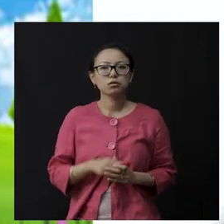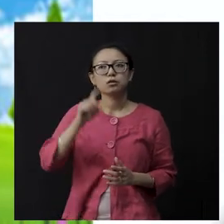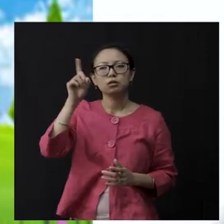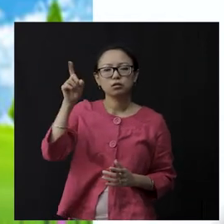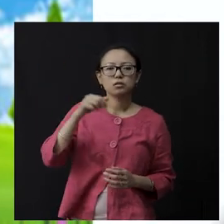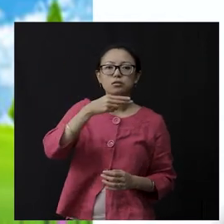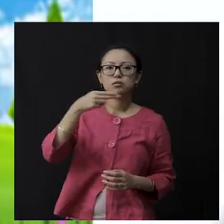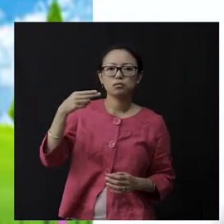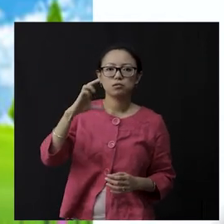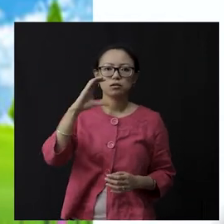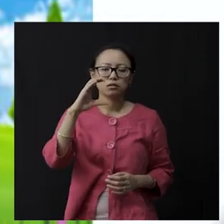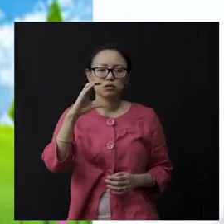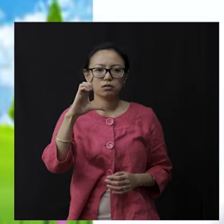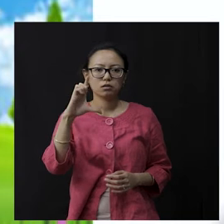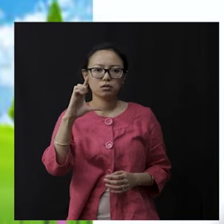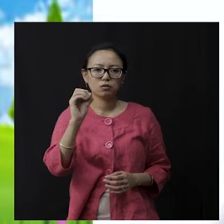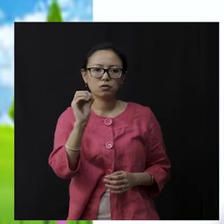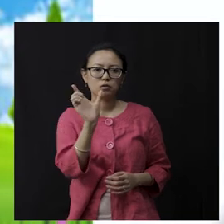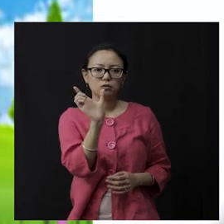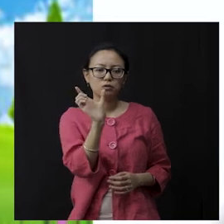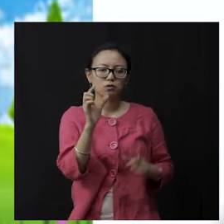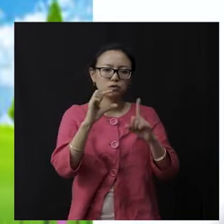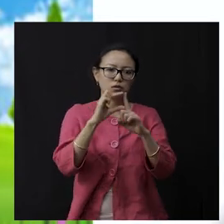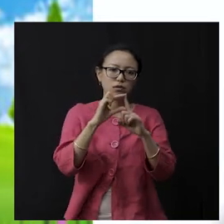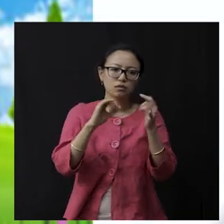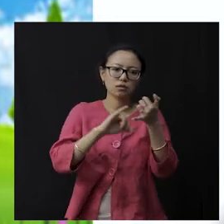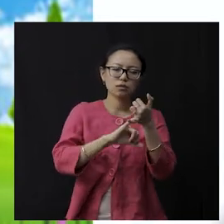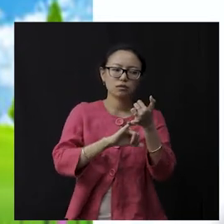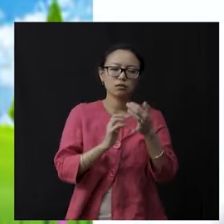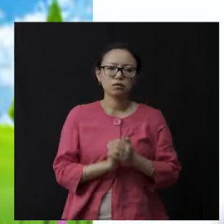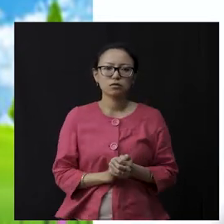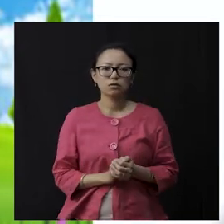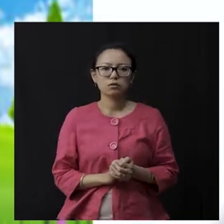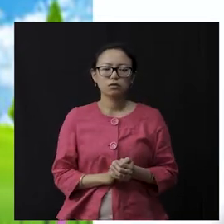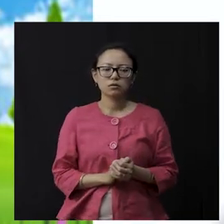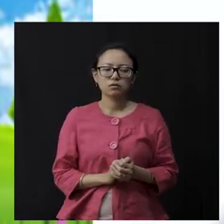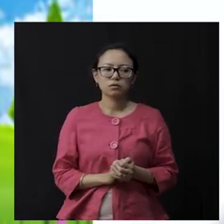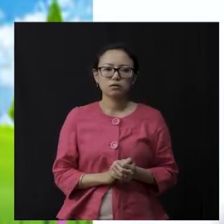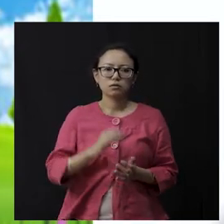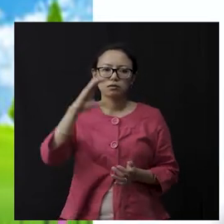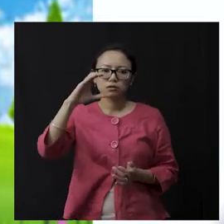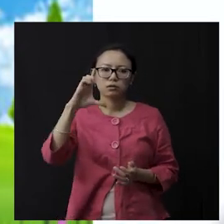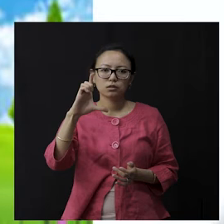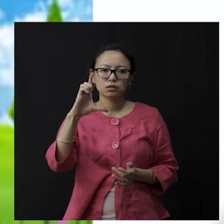Yes, they are called clouds. What, children? Clouds.